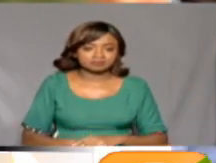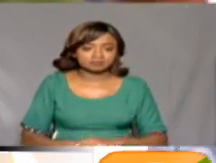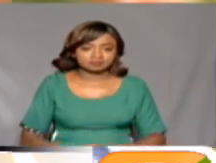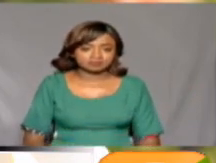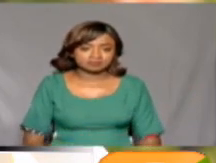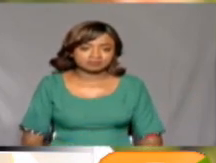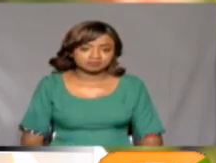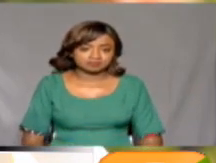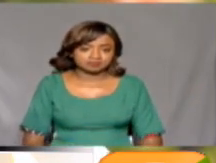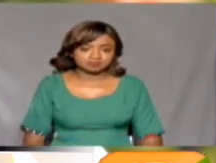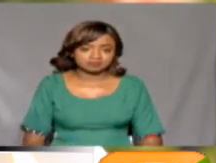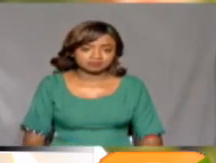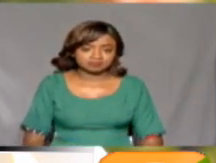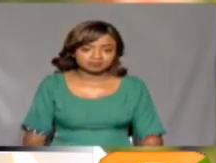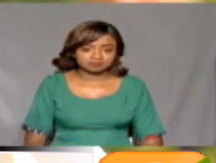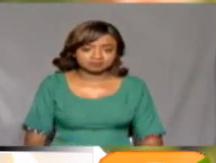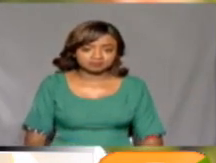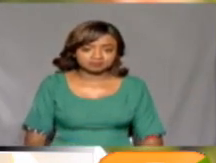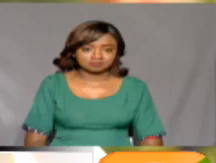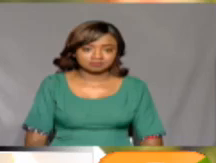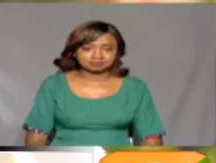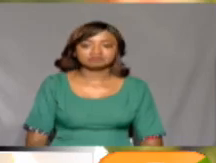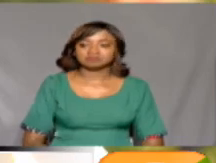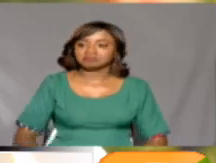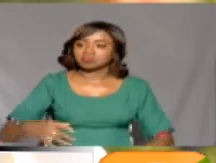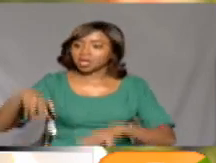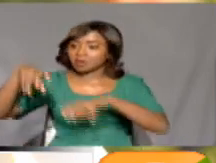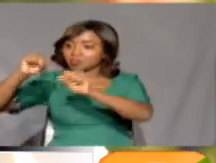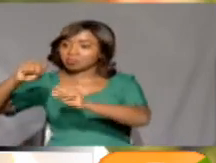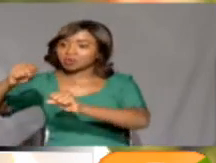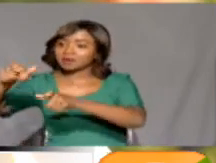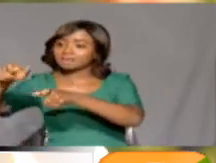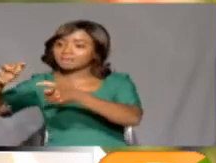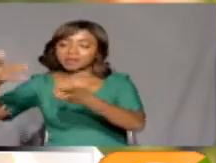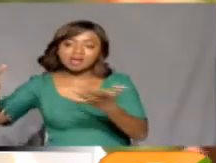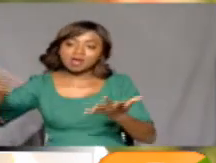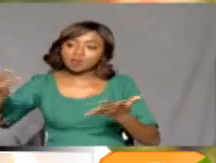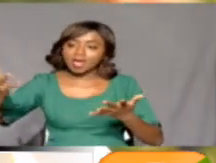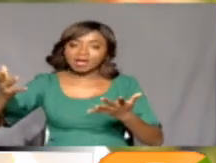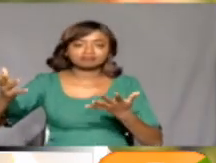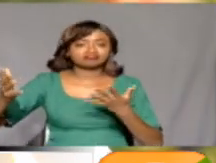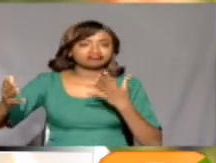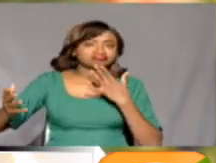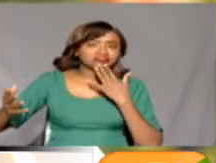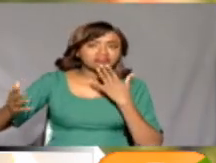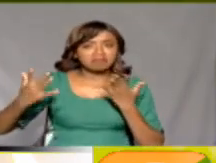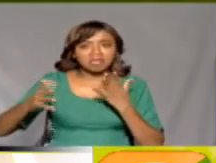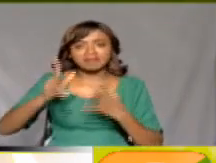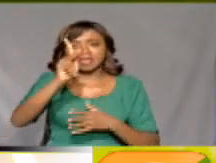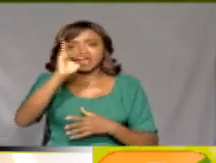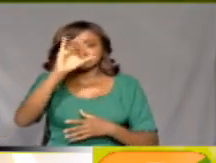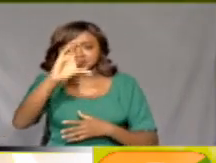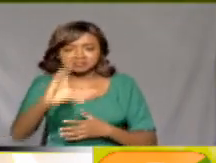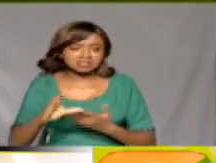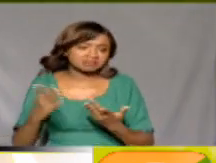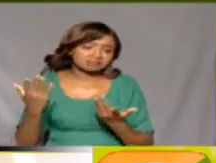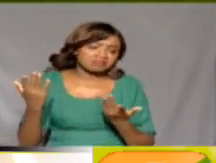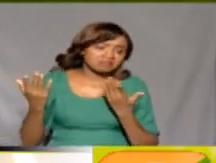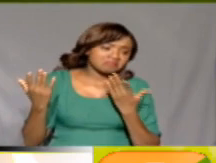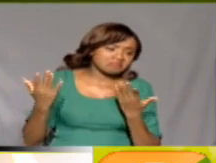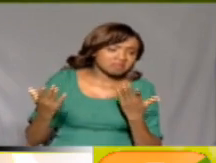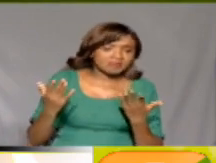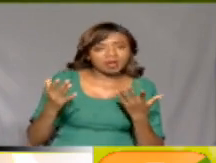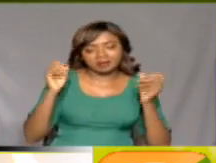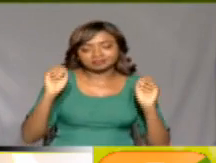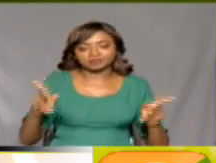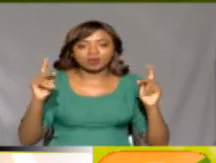the press is booked. Where are we going to issue this concession speech? We said, maybe we go to KICC, maybe we go, but then we said,